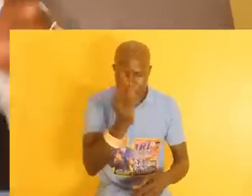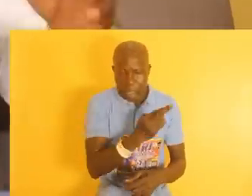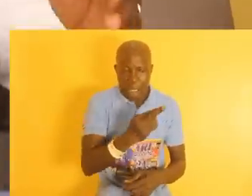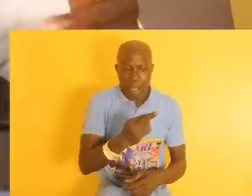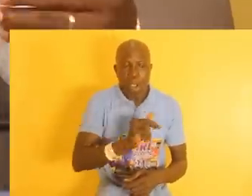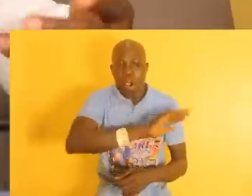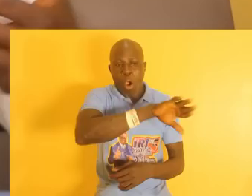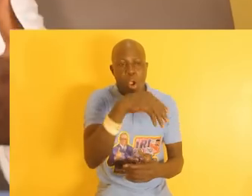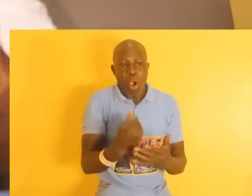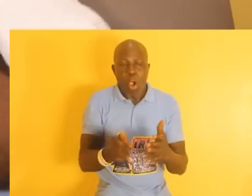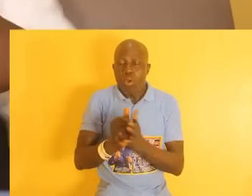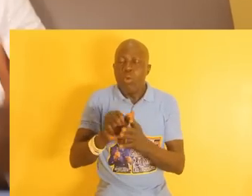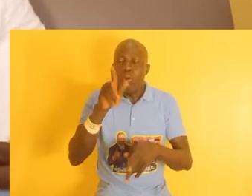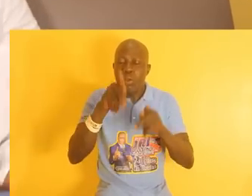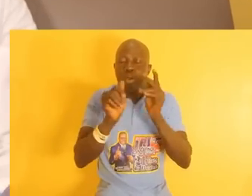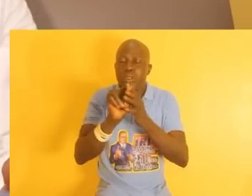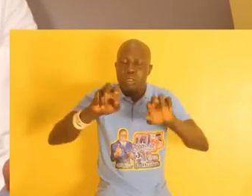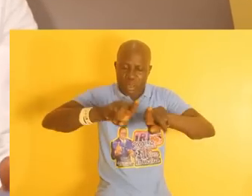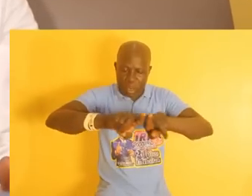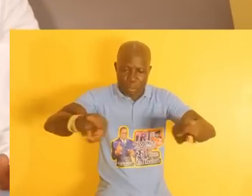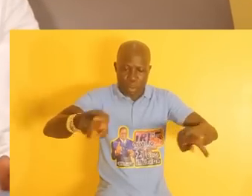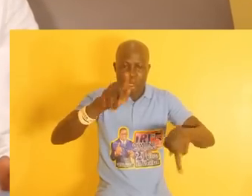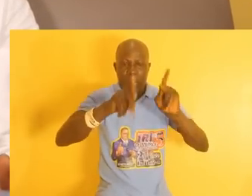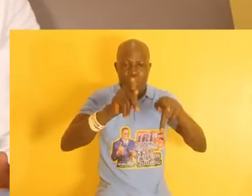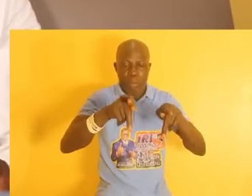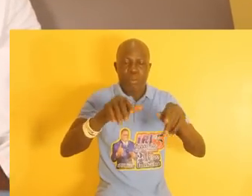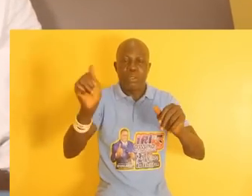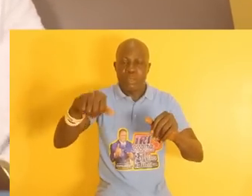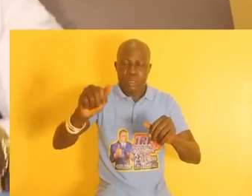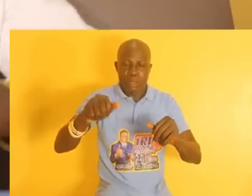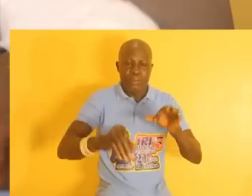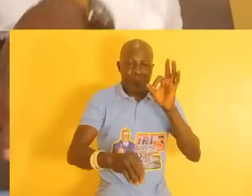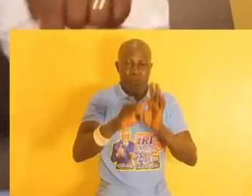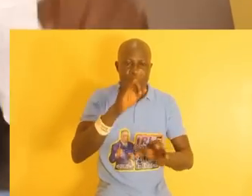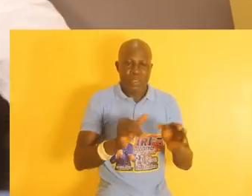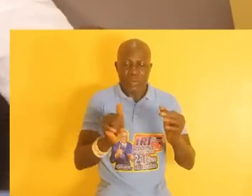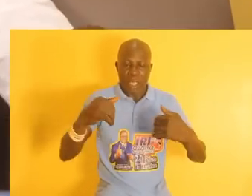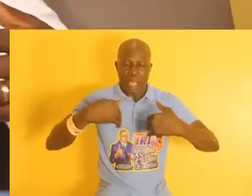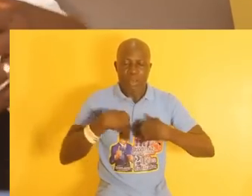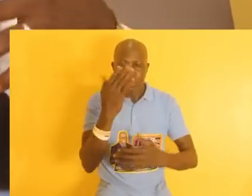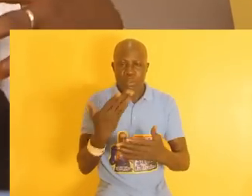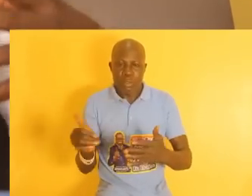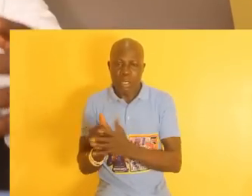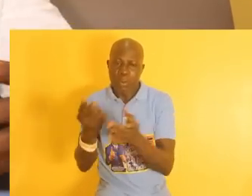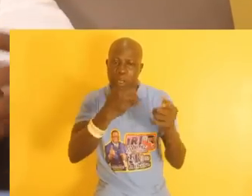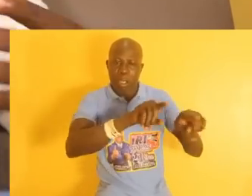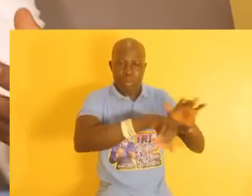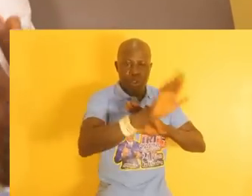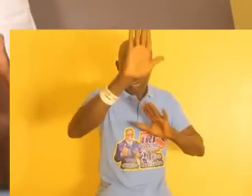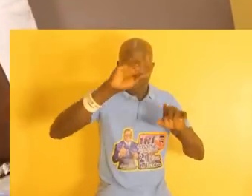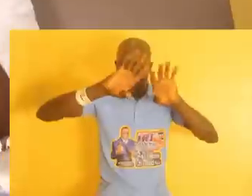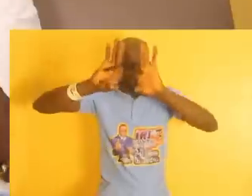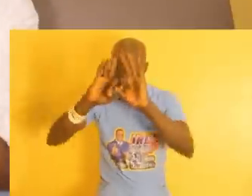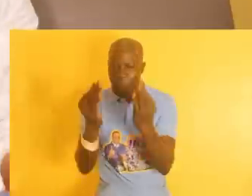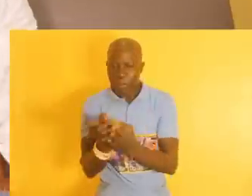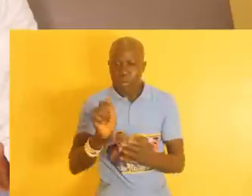sir. Ama ya eniyan soto ni. We do separate people. Be ni. Yes. To ba ni kan tin sele leyi. If that's something that is happening in your family. Ah, yo